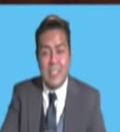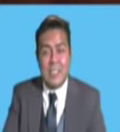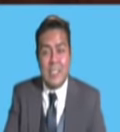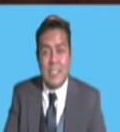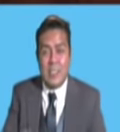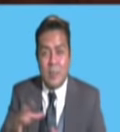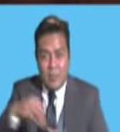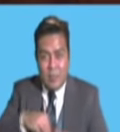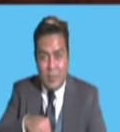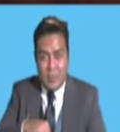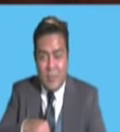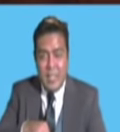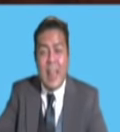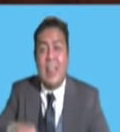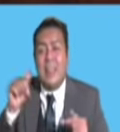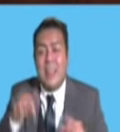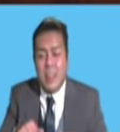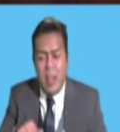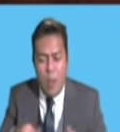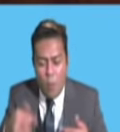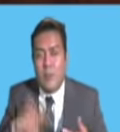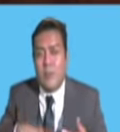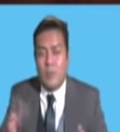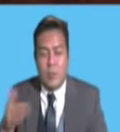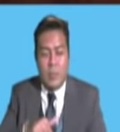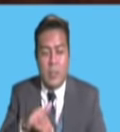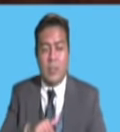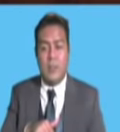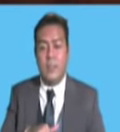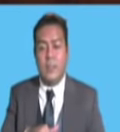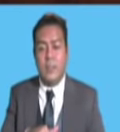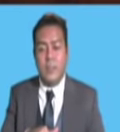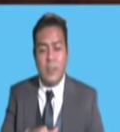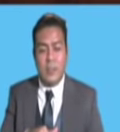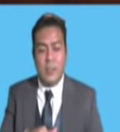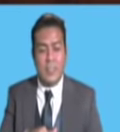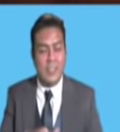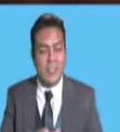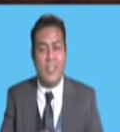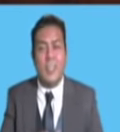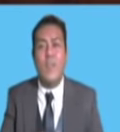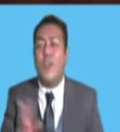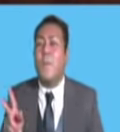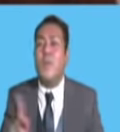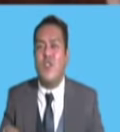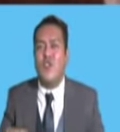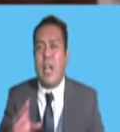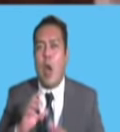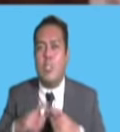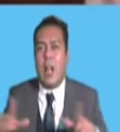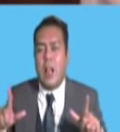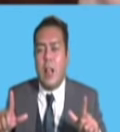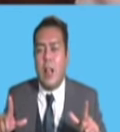greatly within the provinces. Honorable Speaker, sir, I wish to commend the budget for operational stipend for the provincial councils.